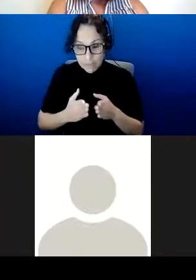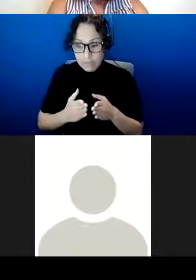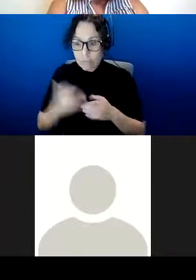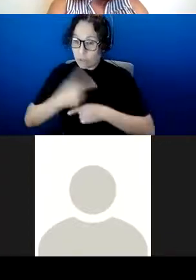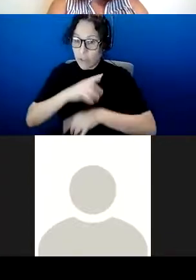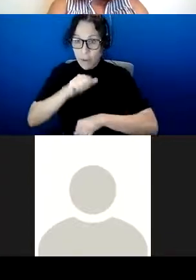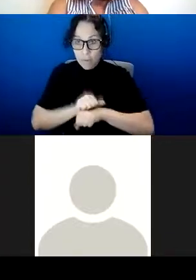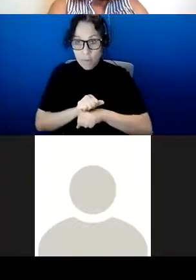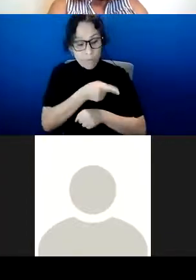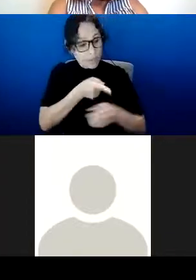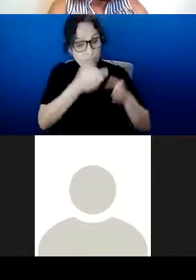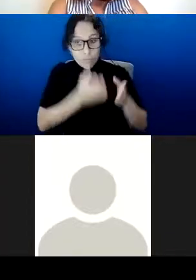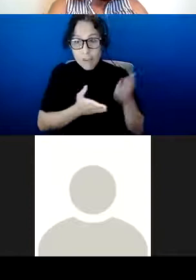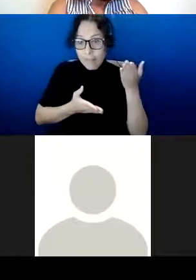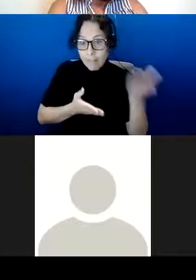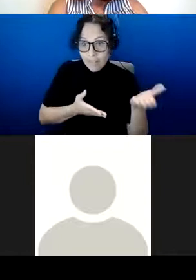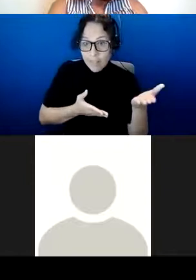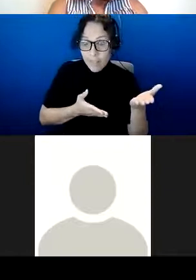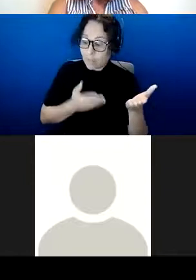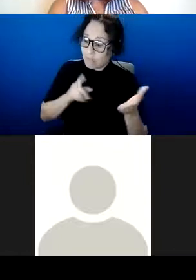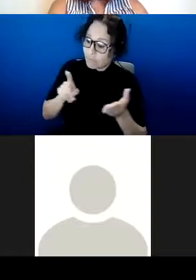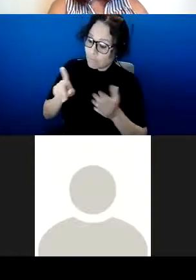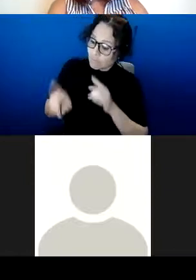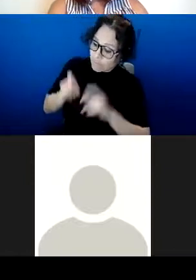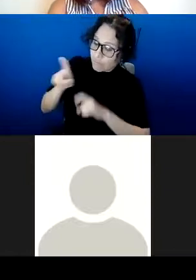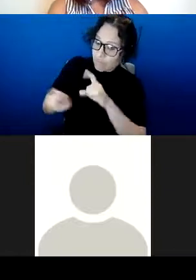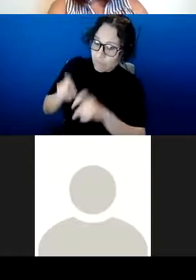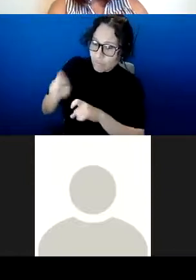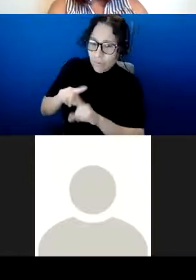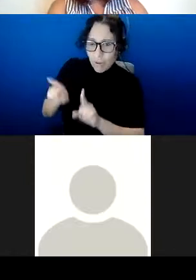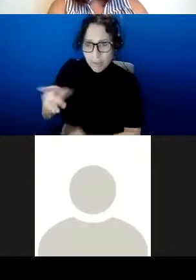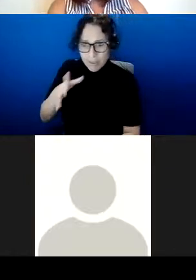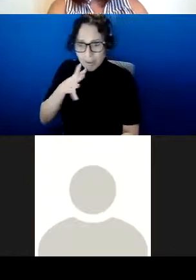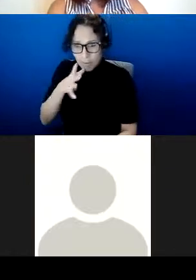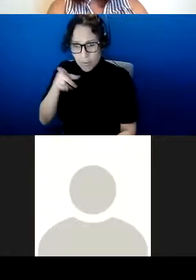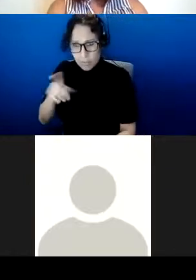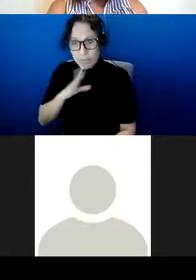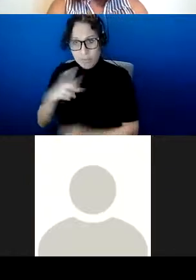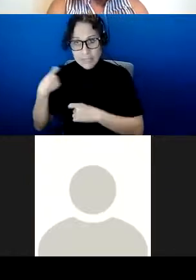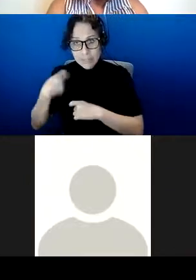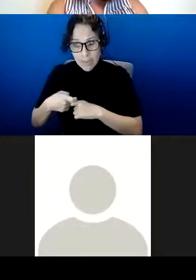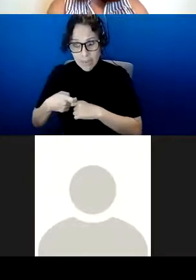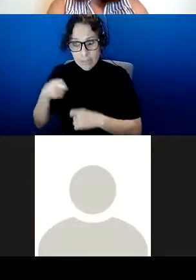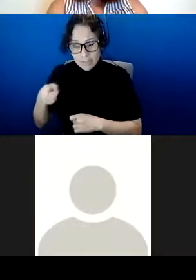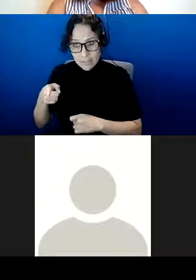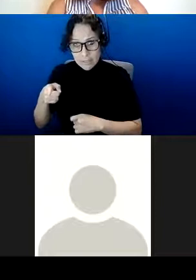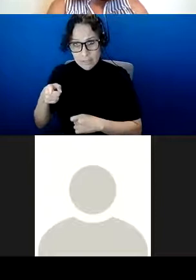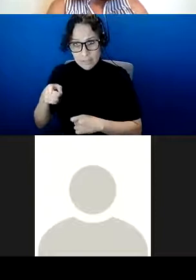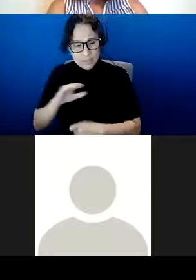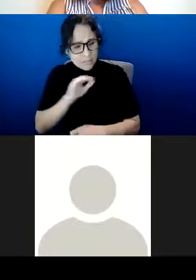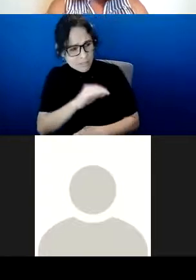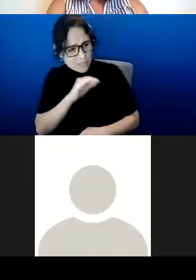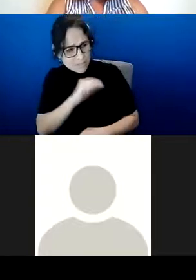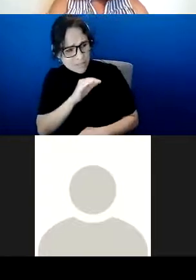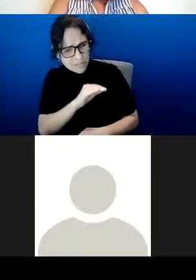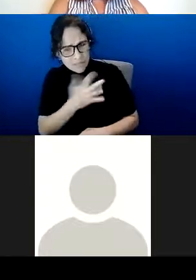is there and he begins asking questions. But Mrs. Santiago, who speaks Spanish, expresses to the